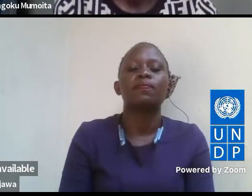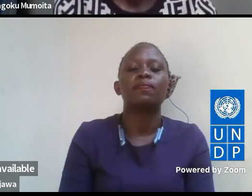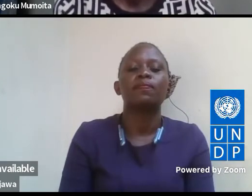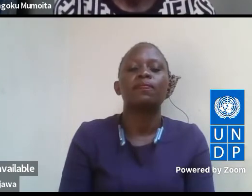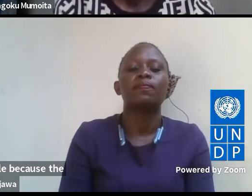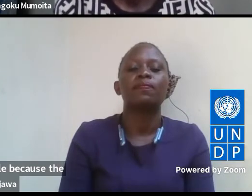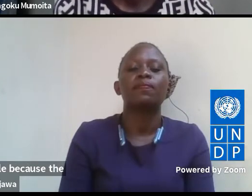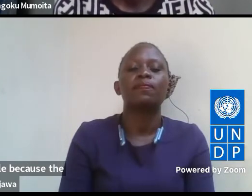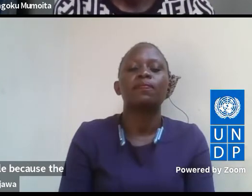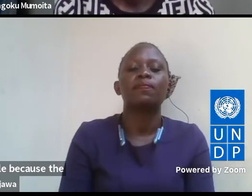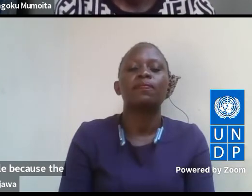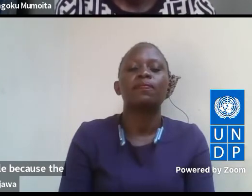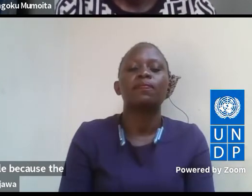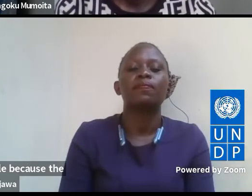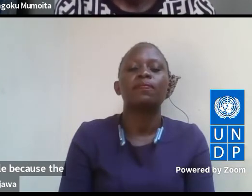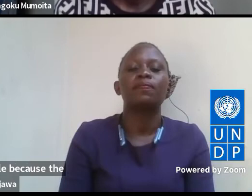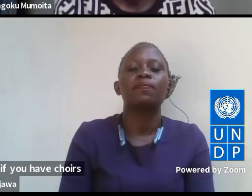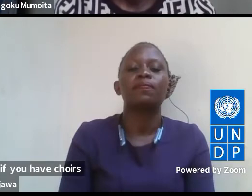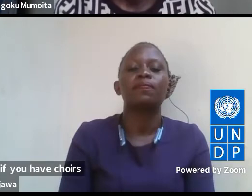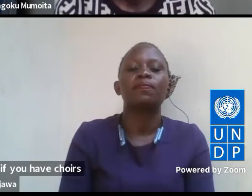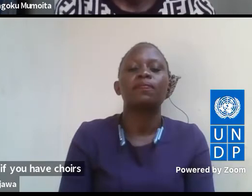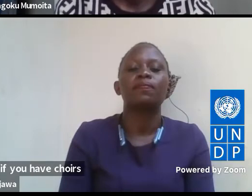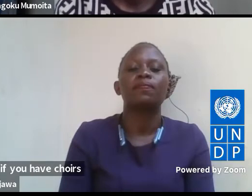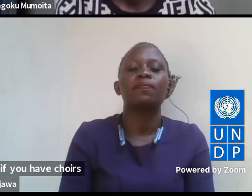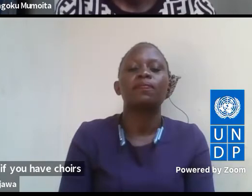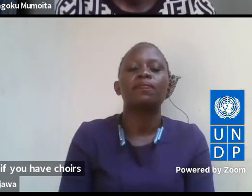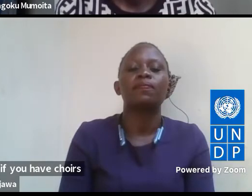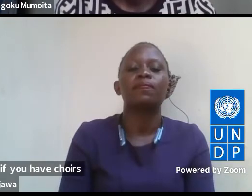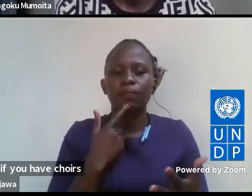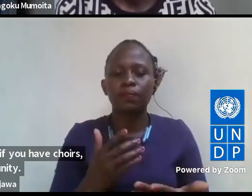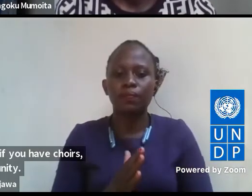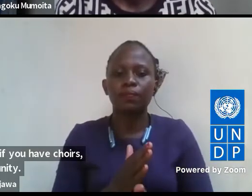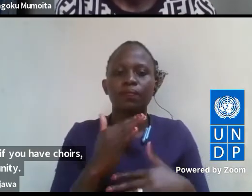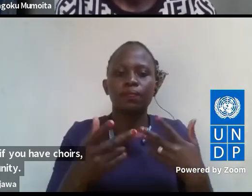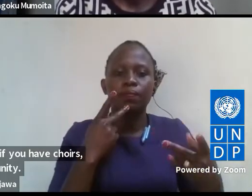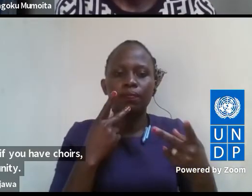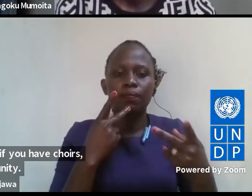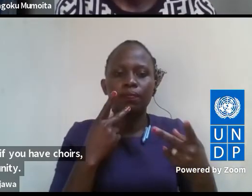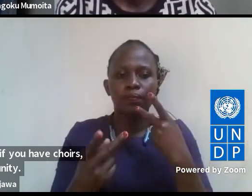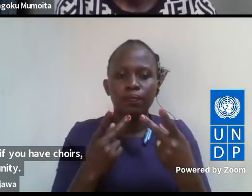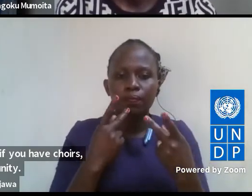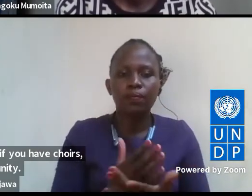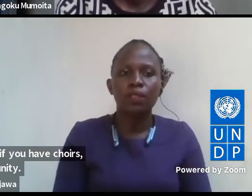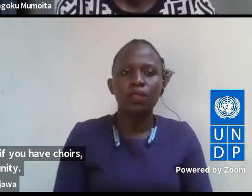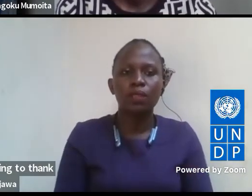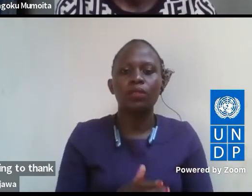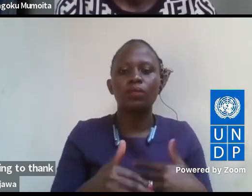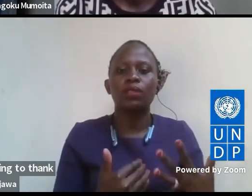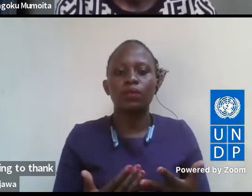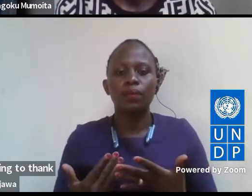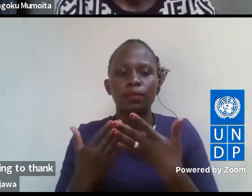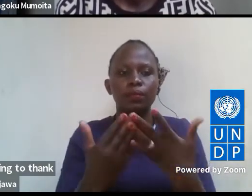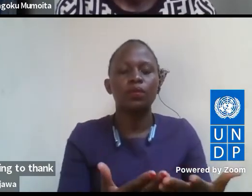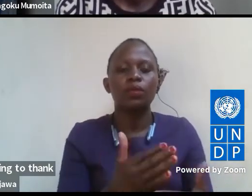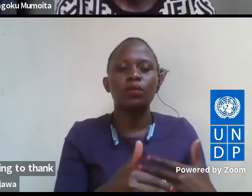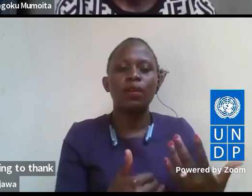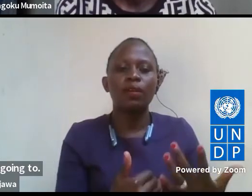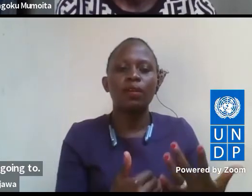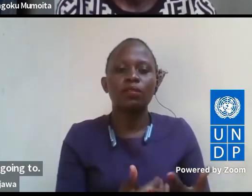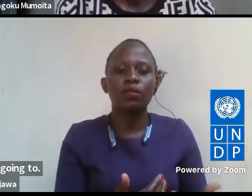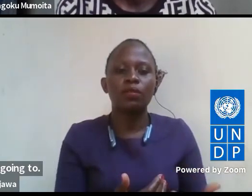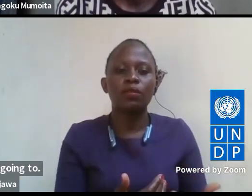mining and if you have quarries, this is a great opportunity. And it is for you as Ugandans. Thank you. Thank you very